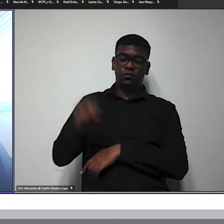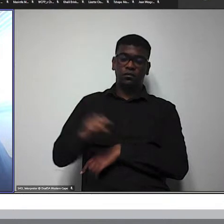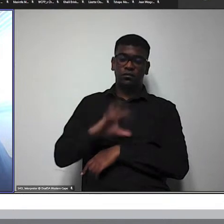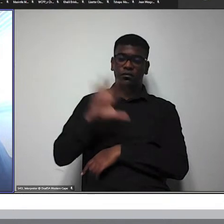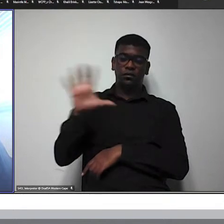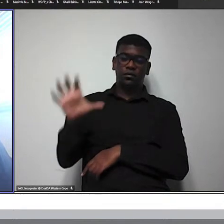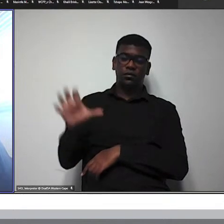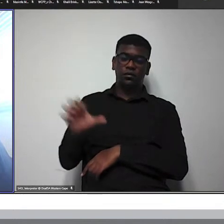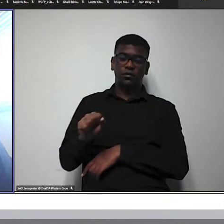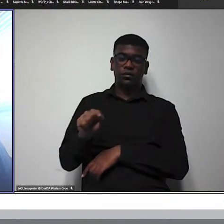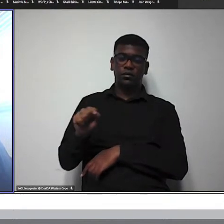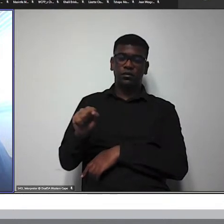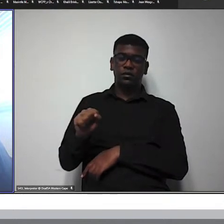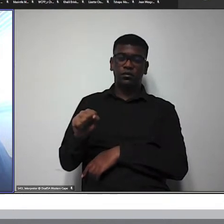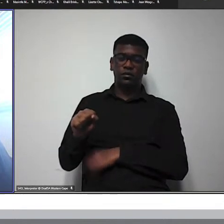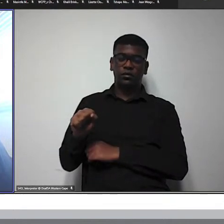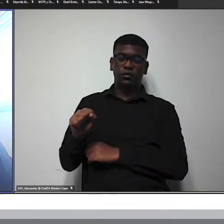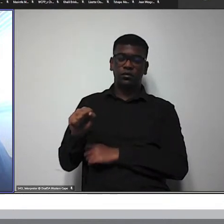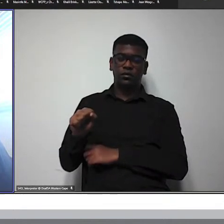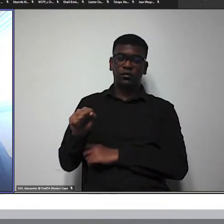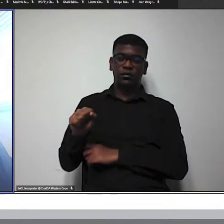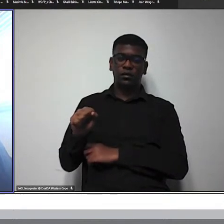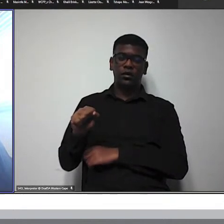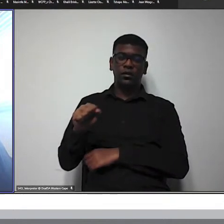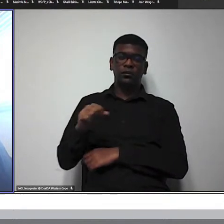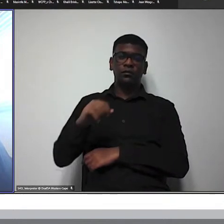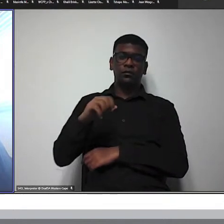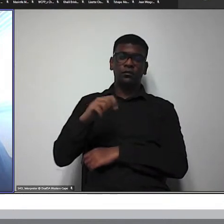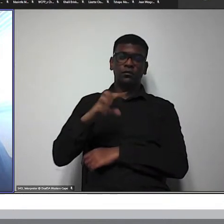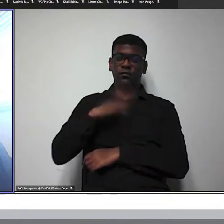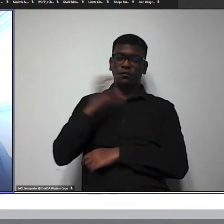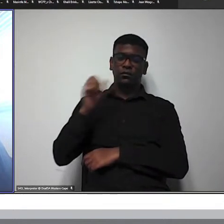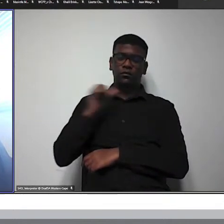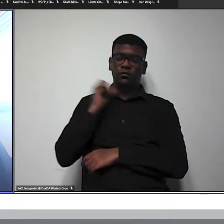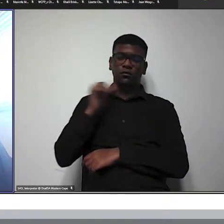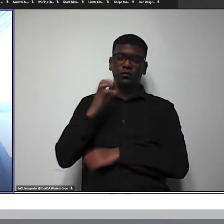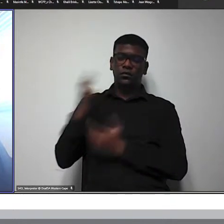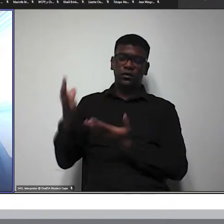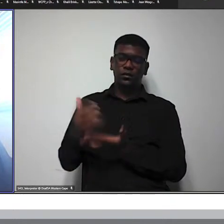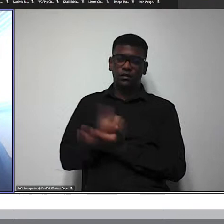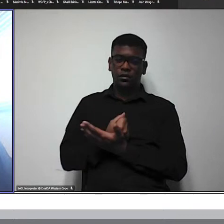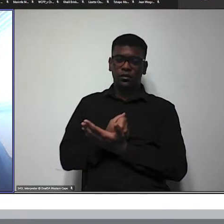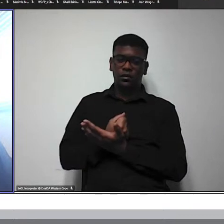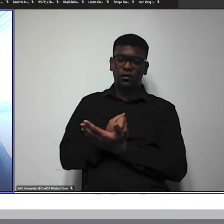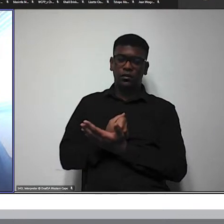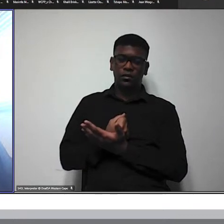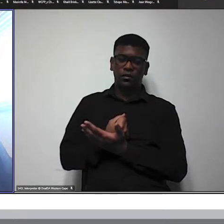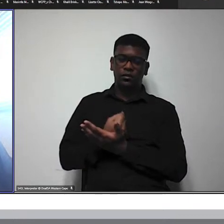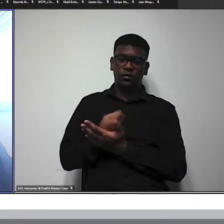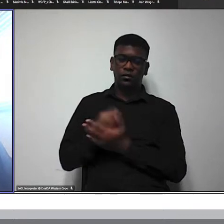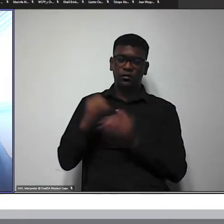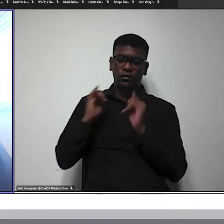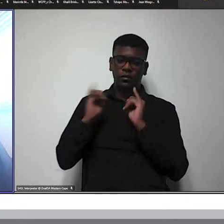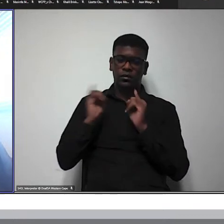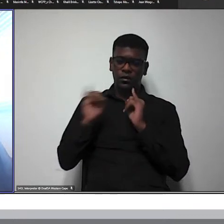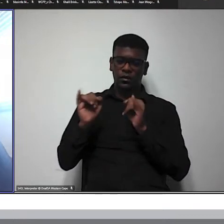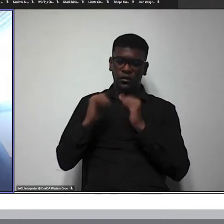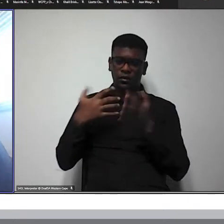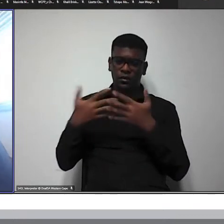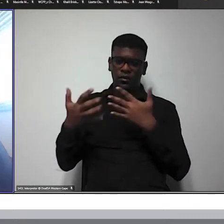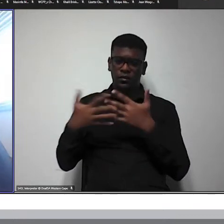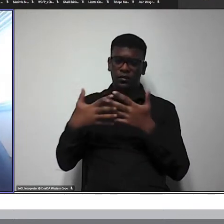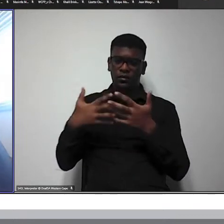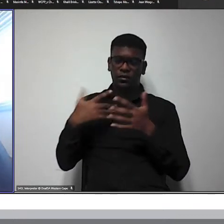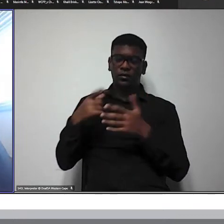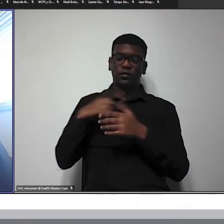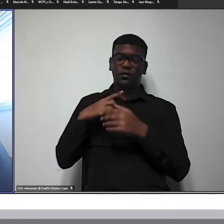know, it will not actually be taken actually as a very serious matter, because South Africa must